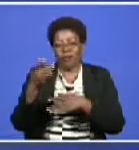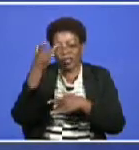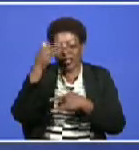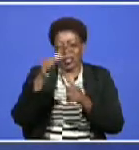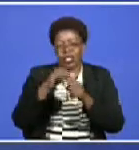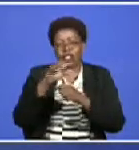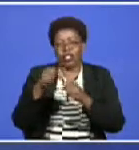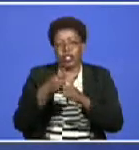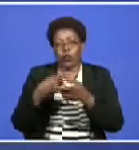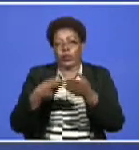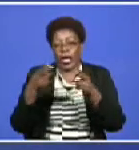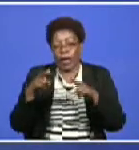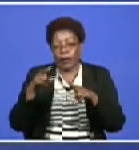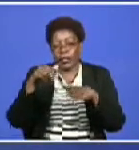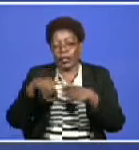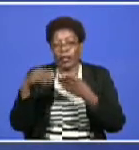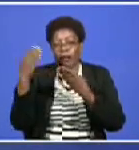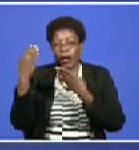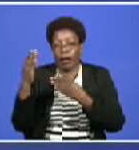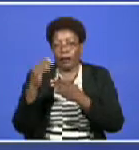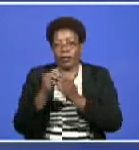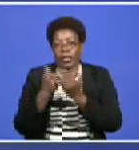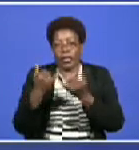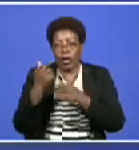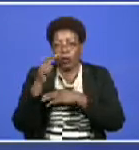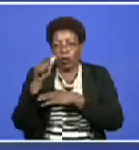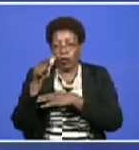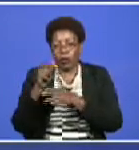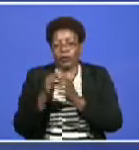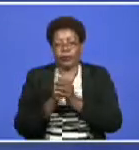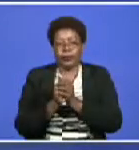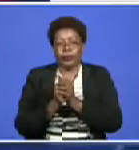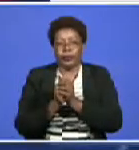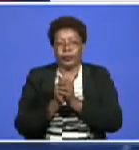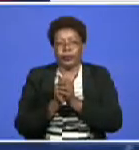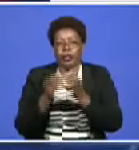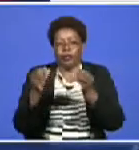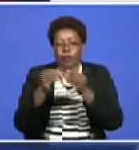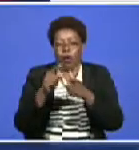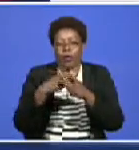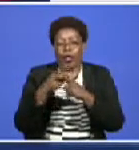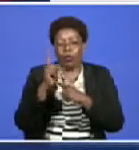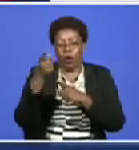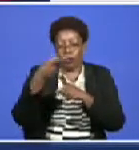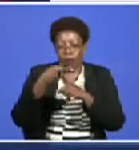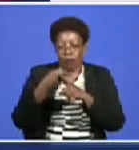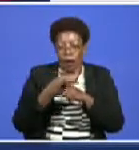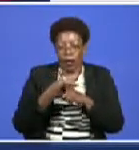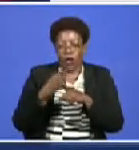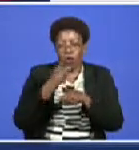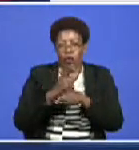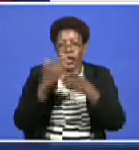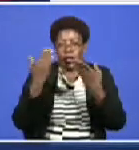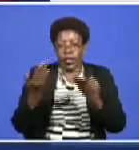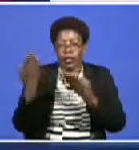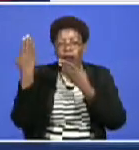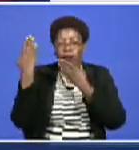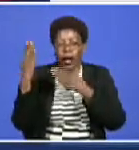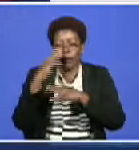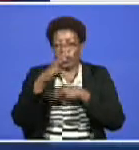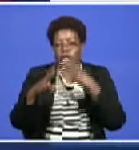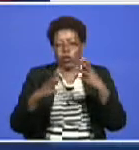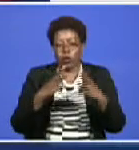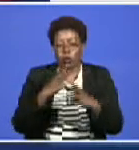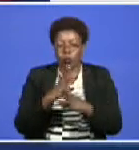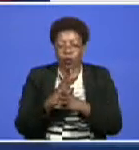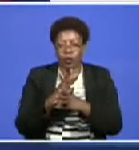here in the Bahamas? Anthony Smith takes a closer look. For more than a month, headlines here in the Bahamas and around the world have been